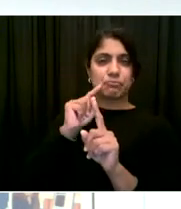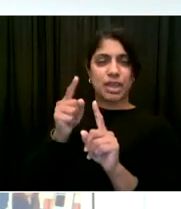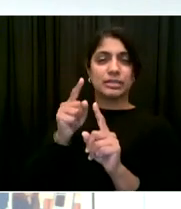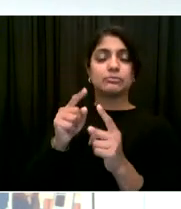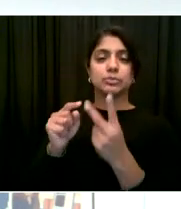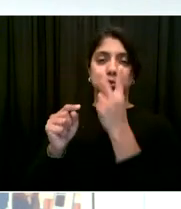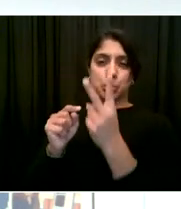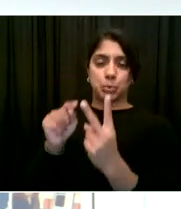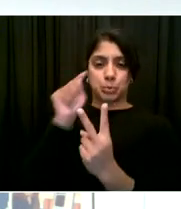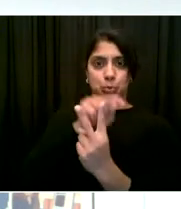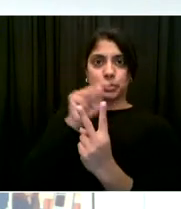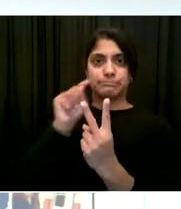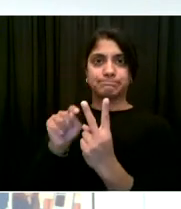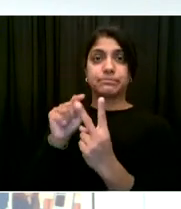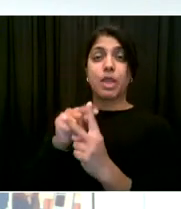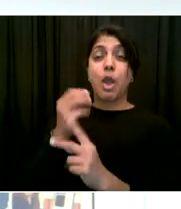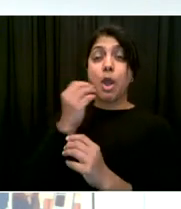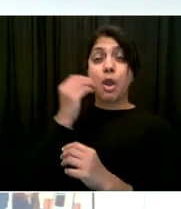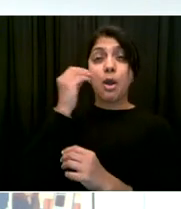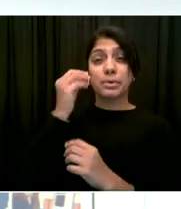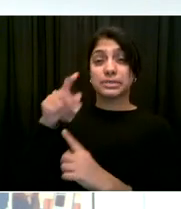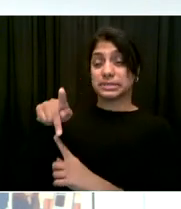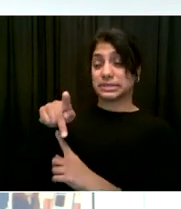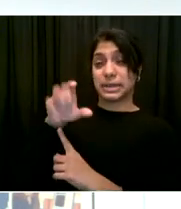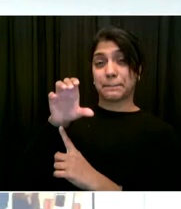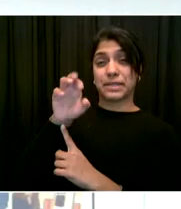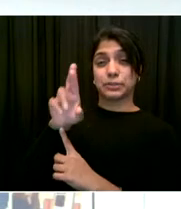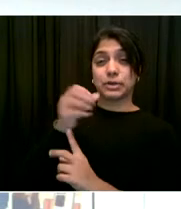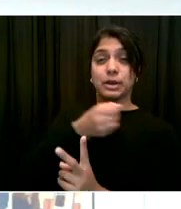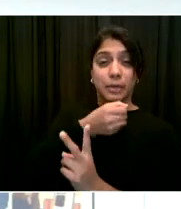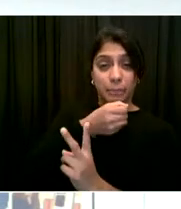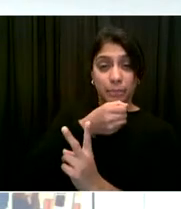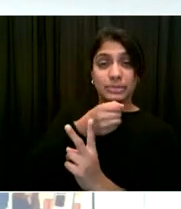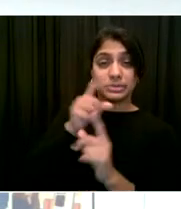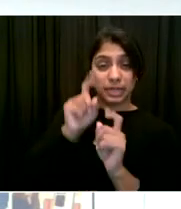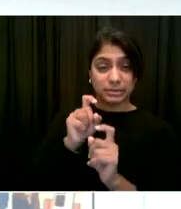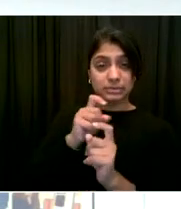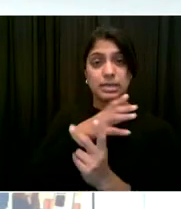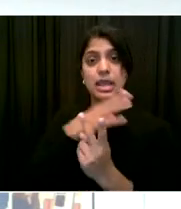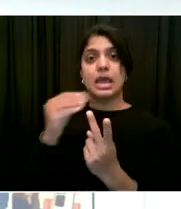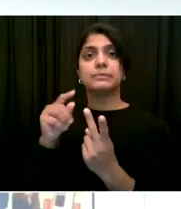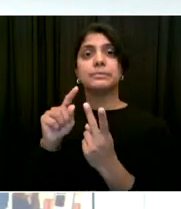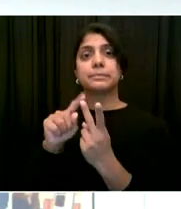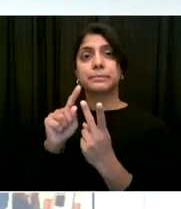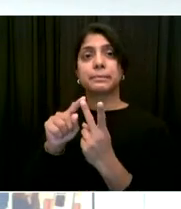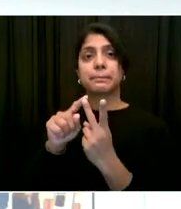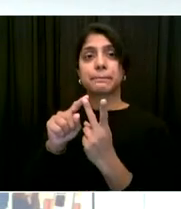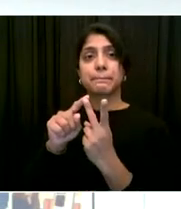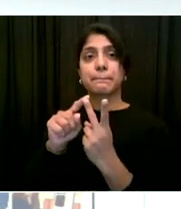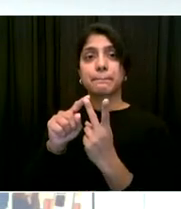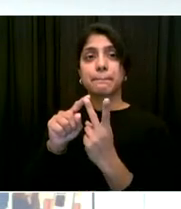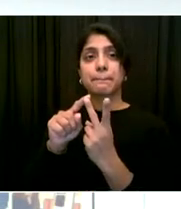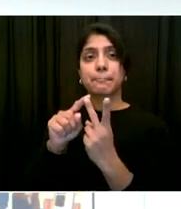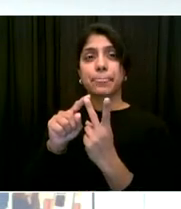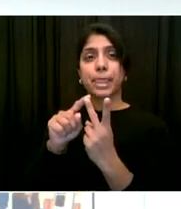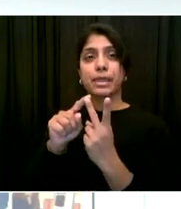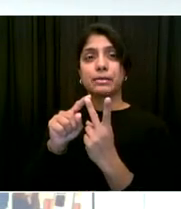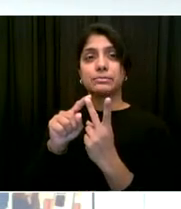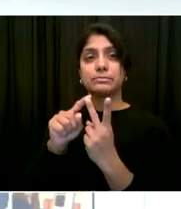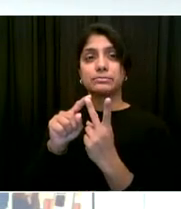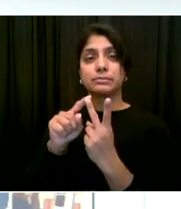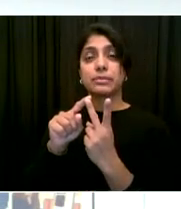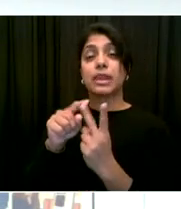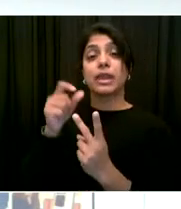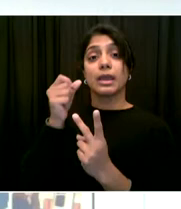PCR testing, which, thanks to Test and Trace and Dr. Long, we do already offer to close contacts,